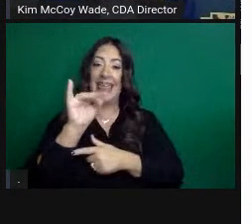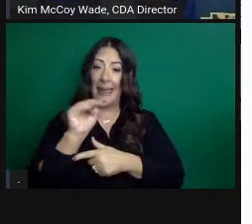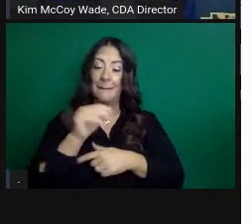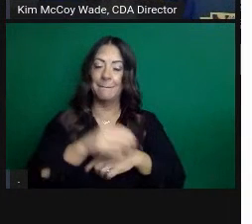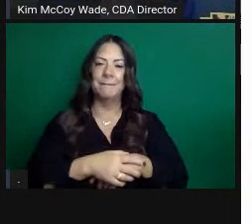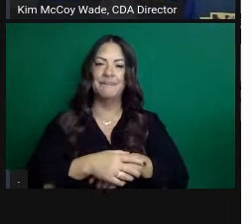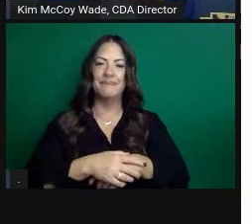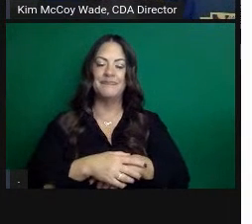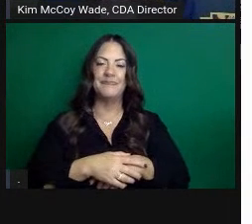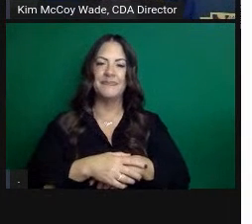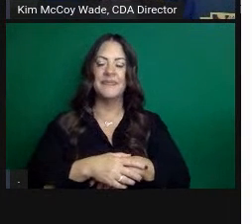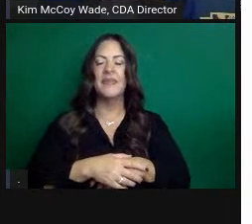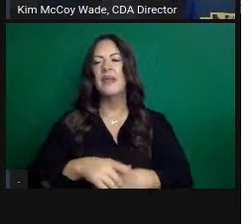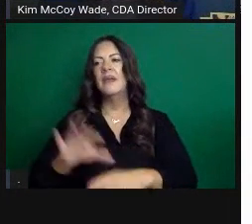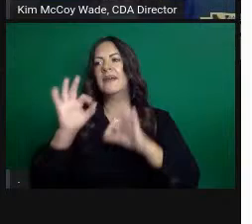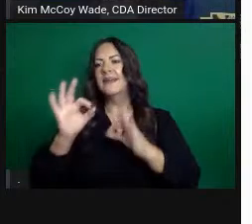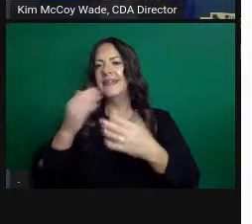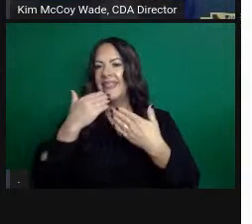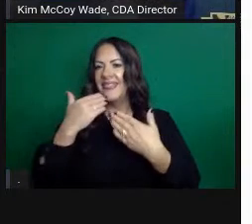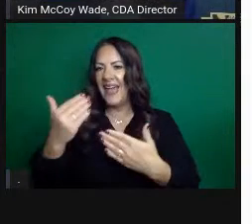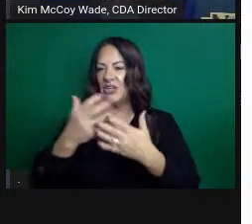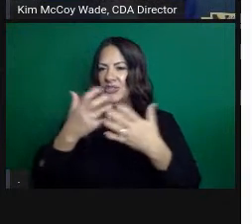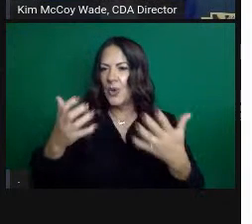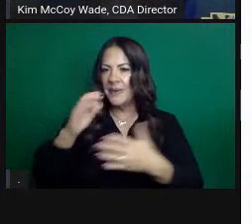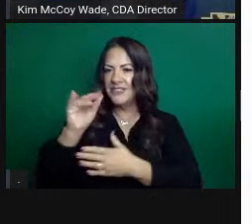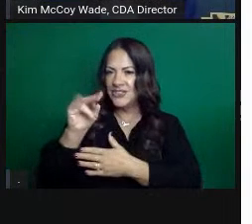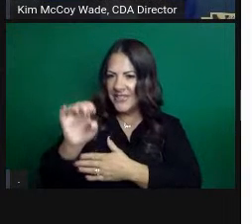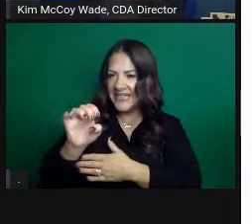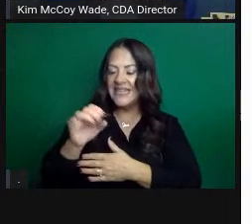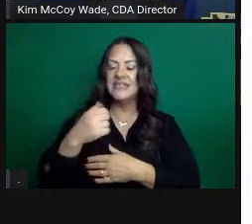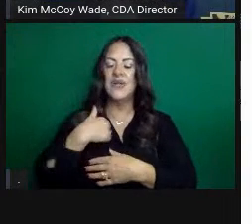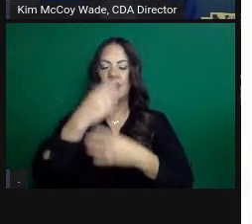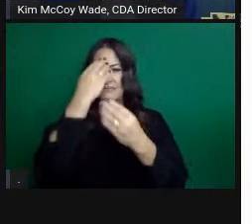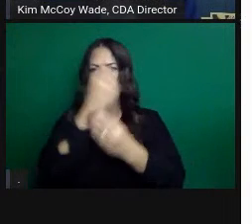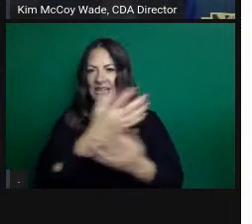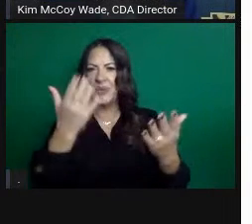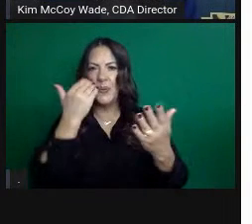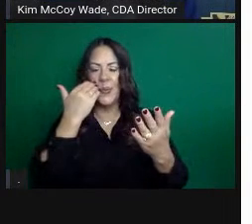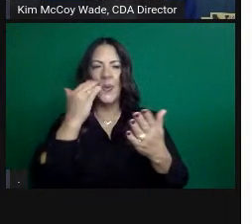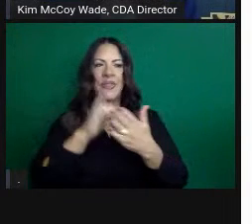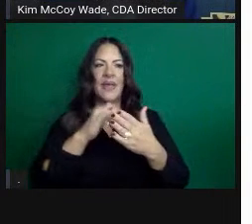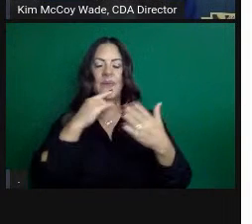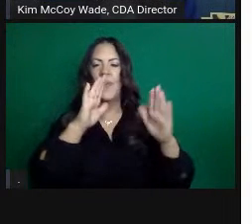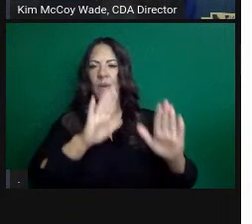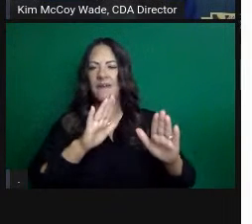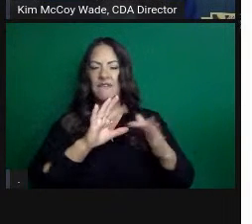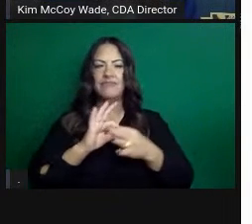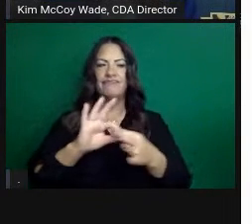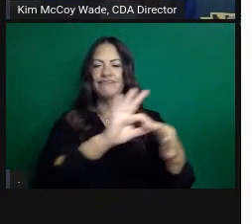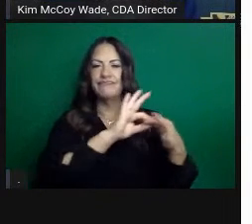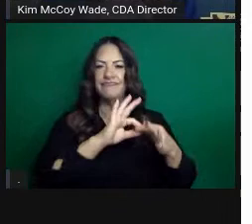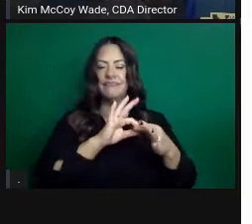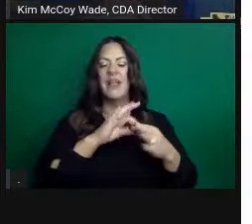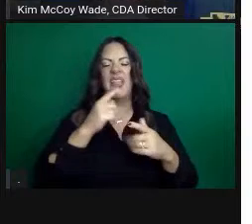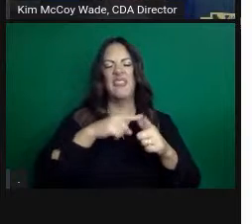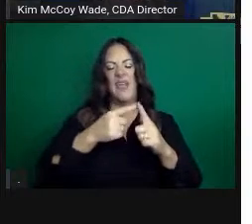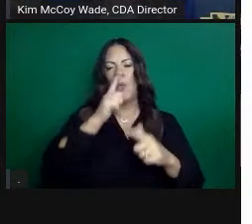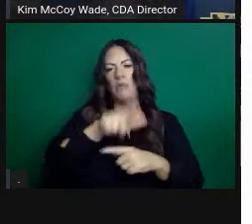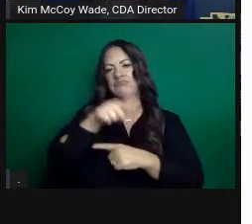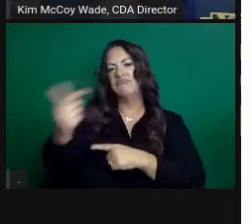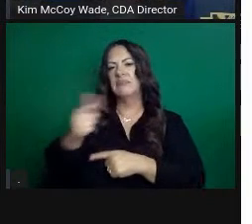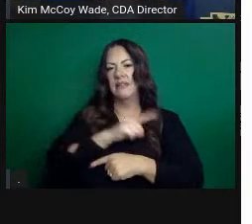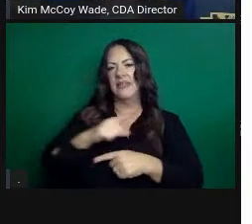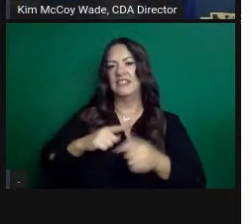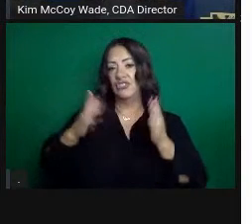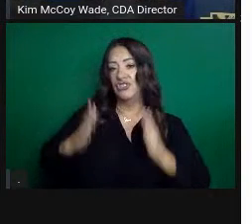our stakeholder partners. And I do want to get to our legislative partners very soon, so I will be brief, but I do want to highlight on this